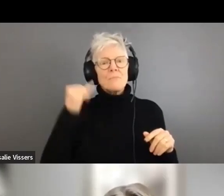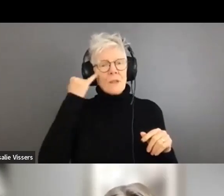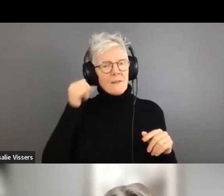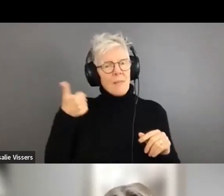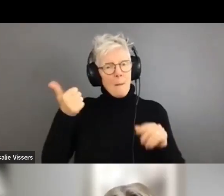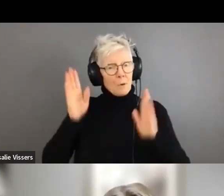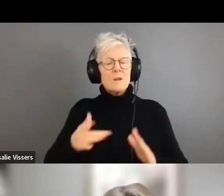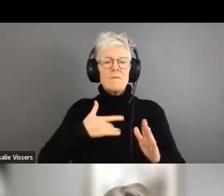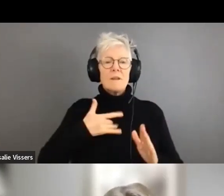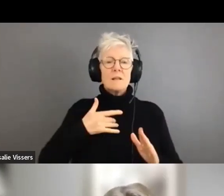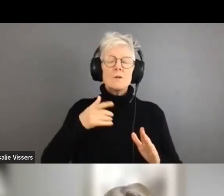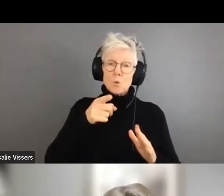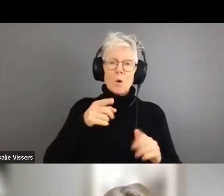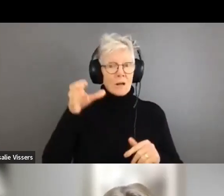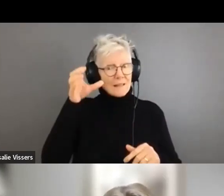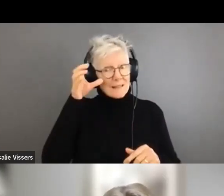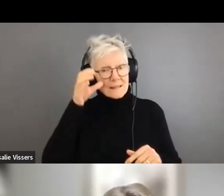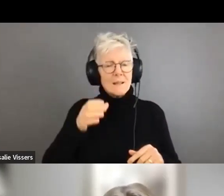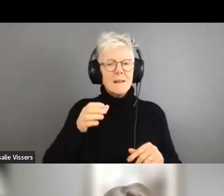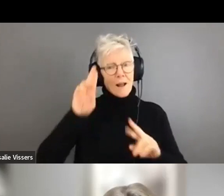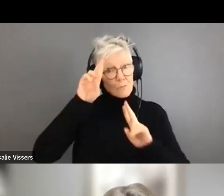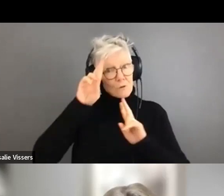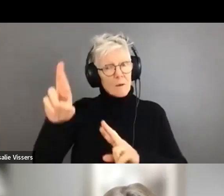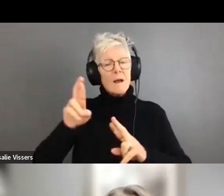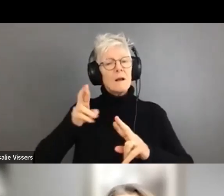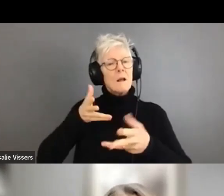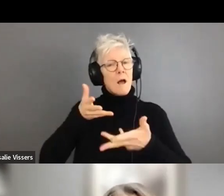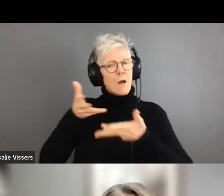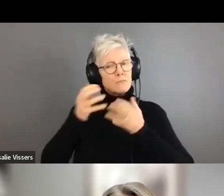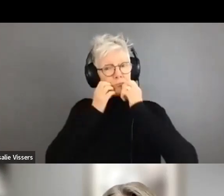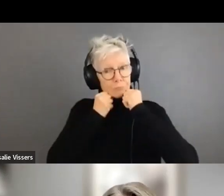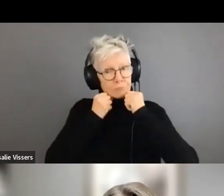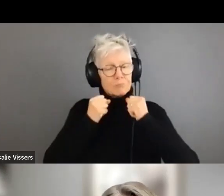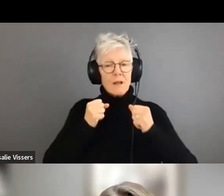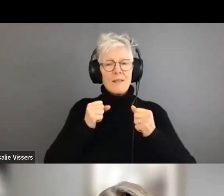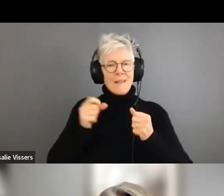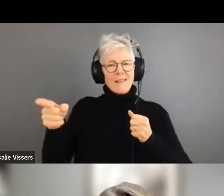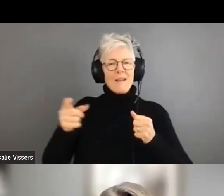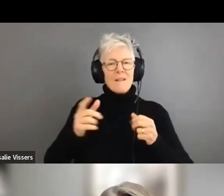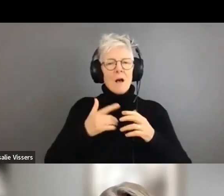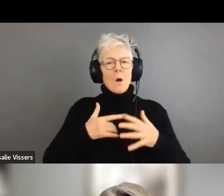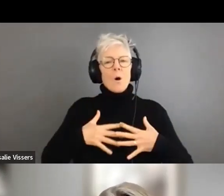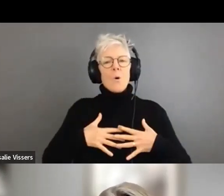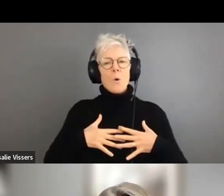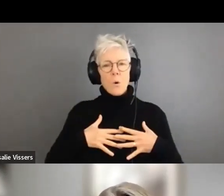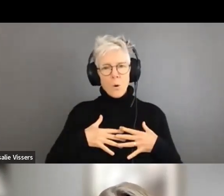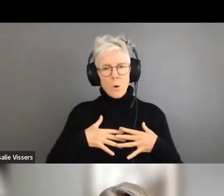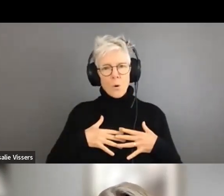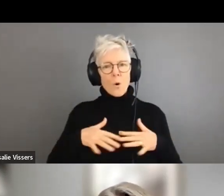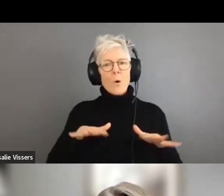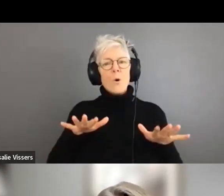you're listening to them and you're treating them with respect, that gives you some more space. Makes sense. Because they feel safe with